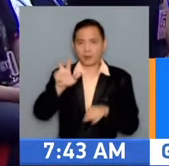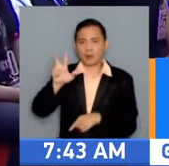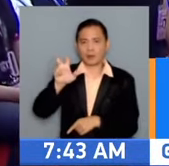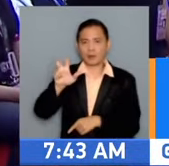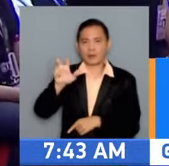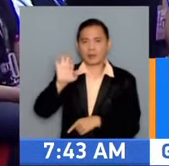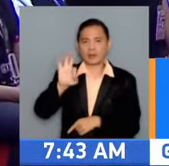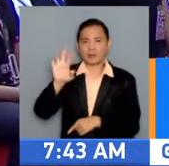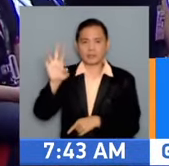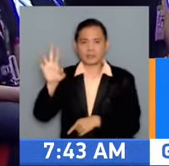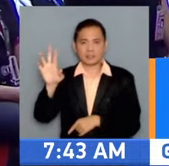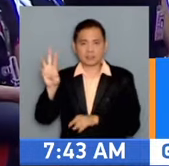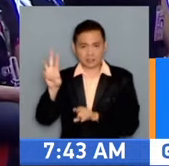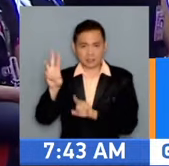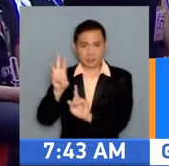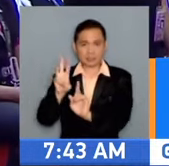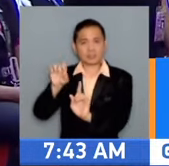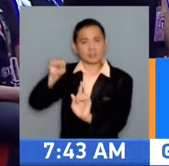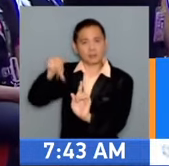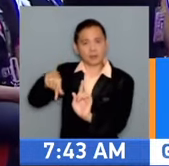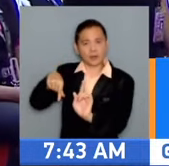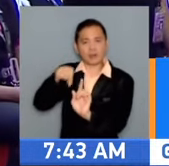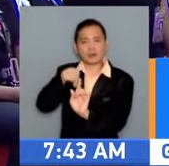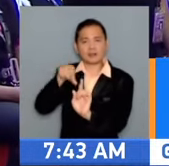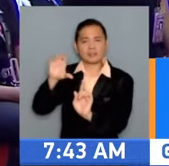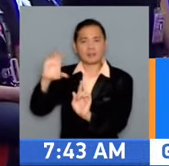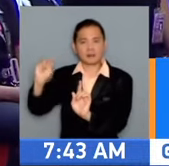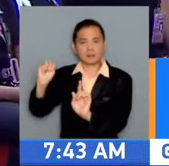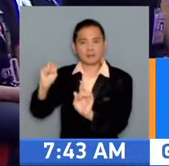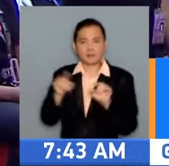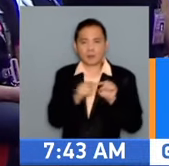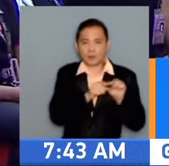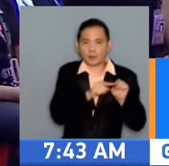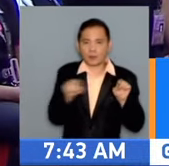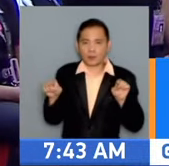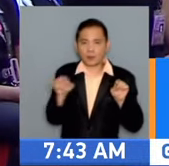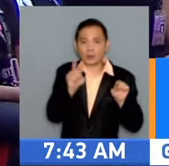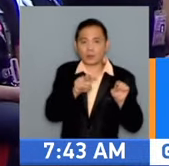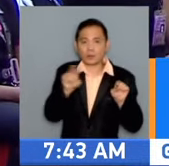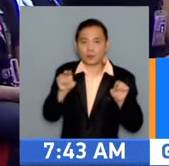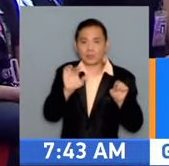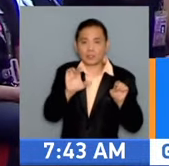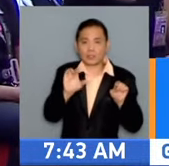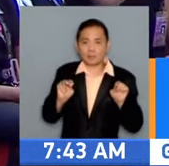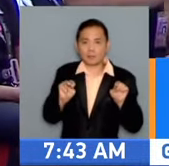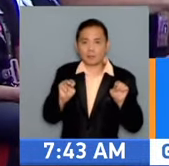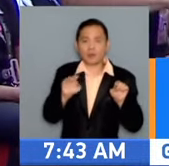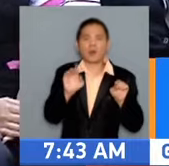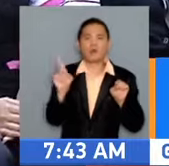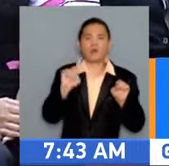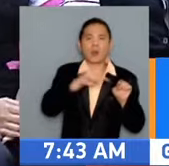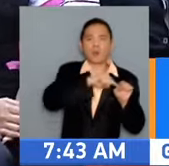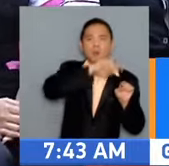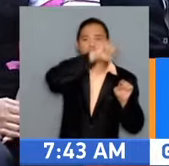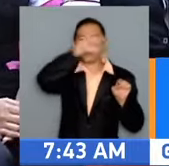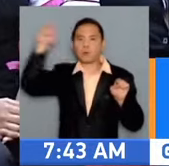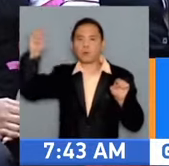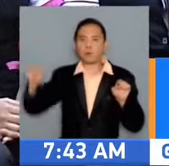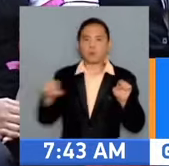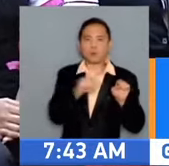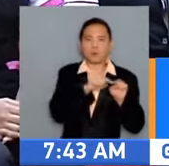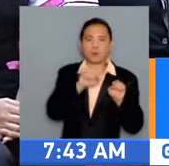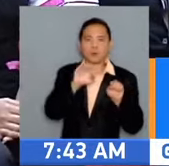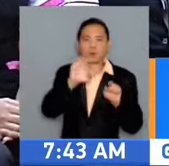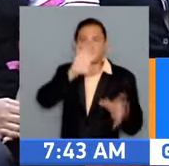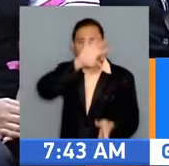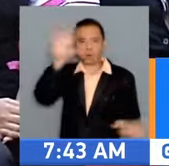centimeters. If the length of the rectangle is 22 centimeters, what is the perimeter of the rectangle? Go. 80.